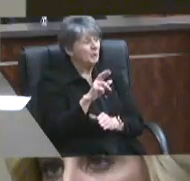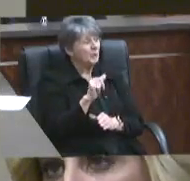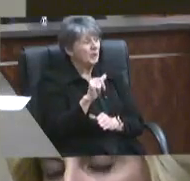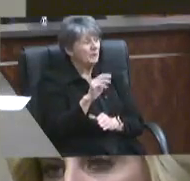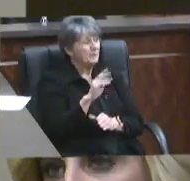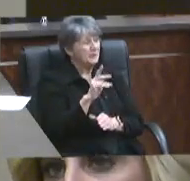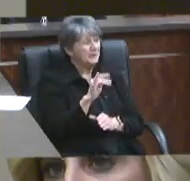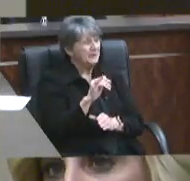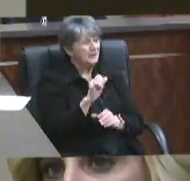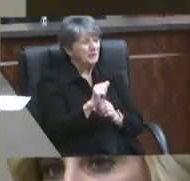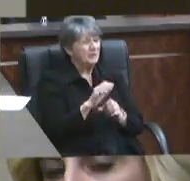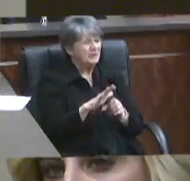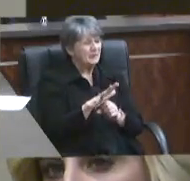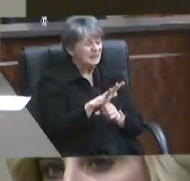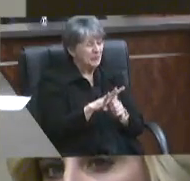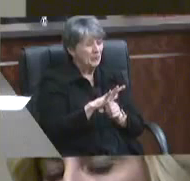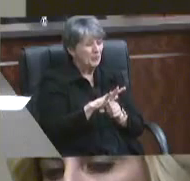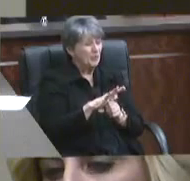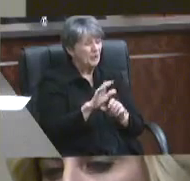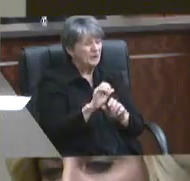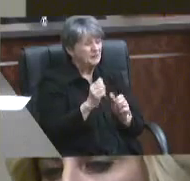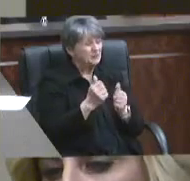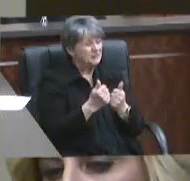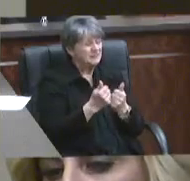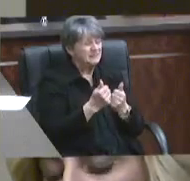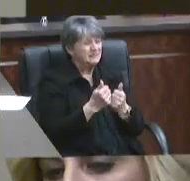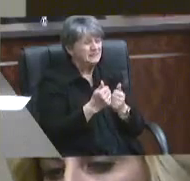for surrounding agencies, automatic